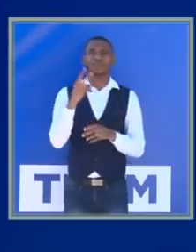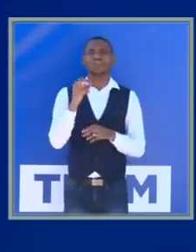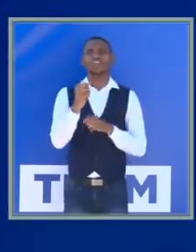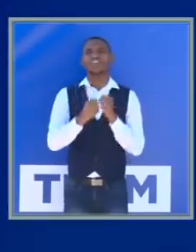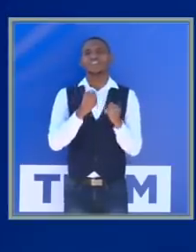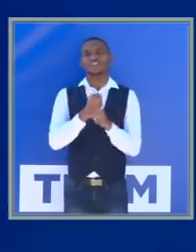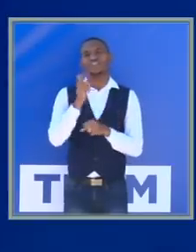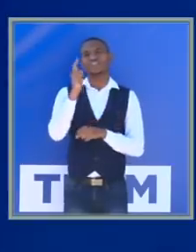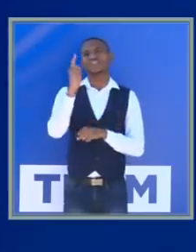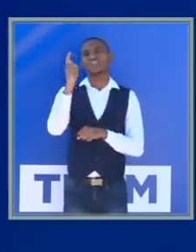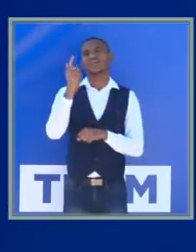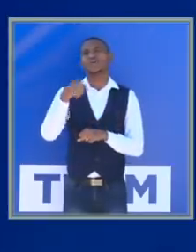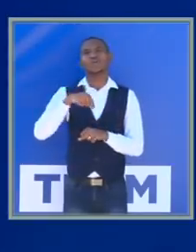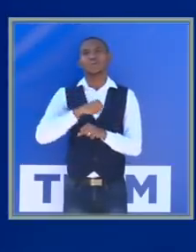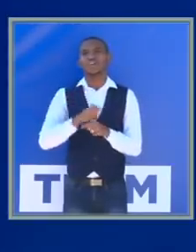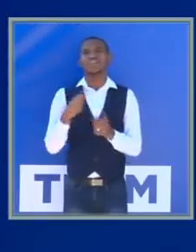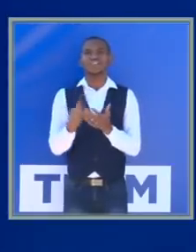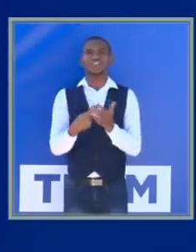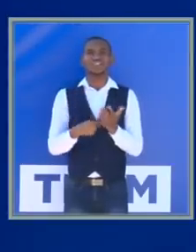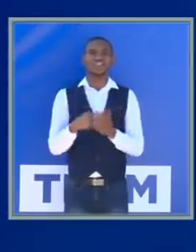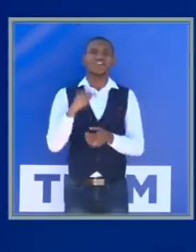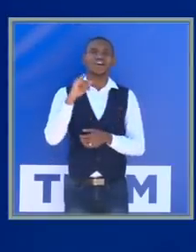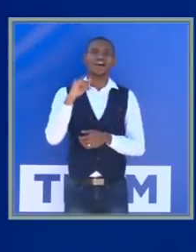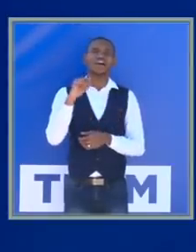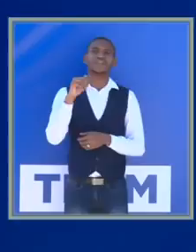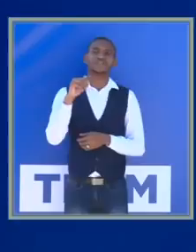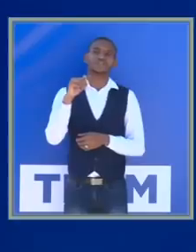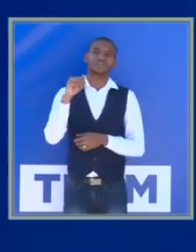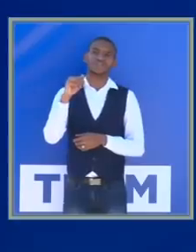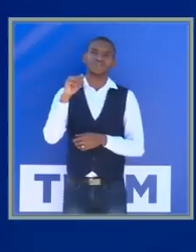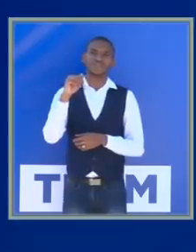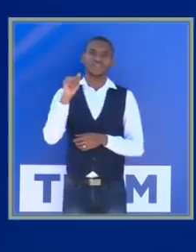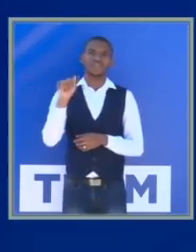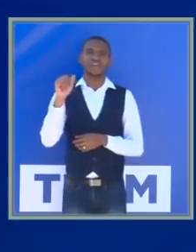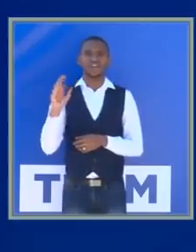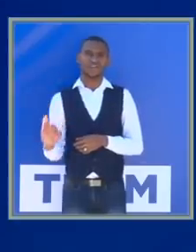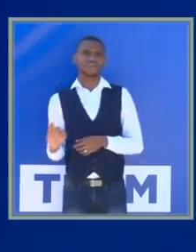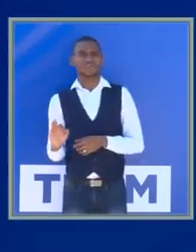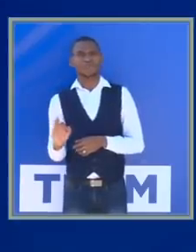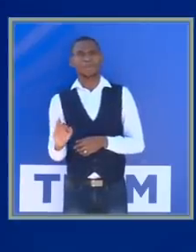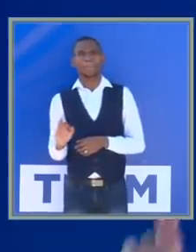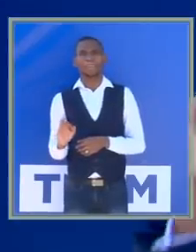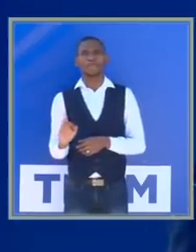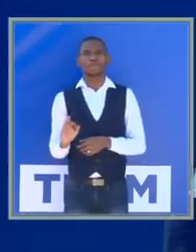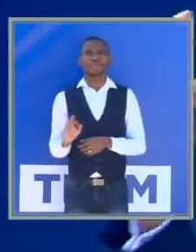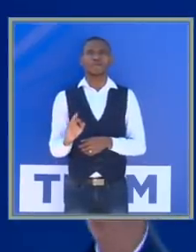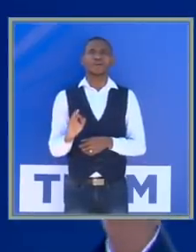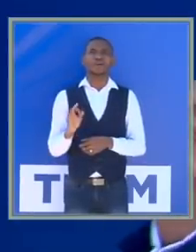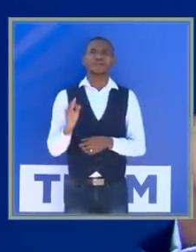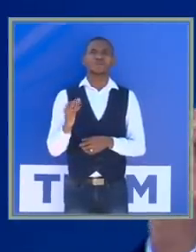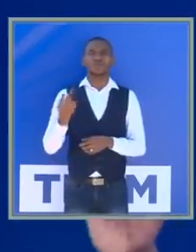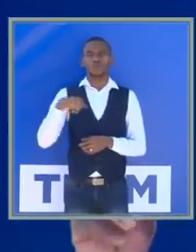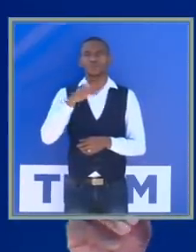come, we won't be discussing the IWAF. All we'll be saying, there was a